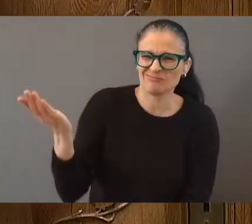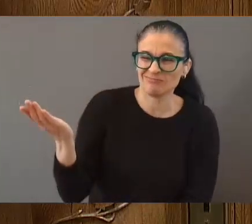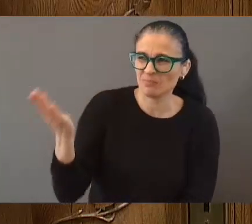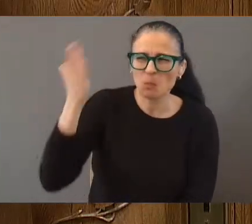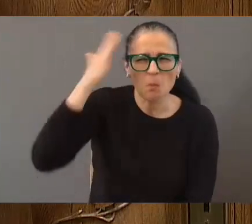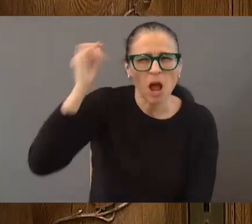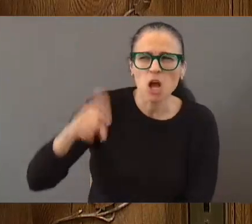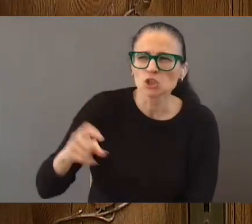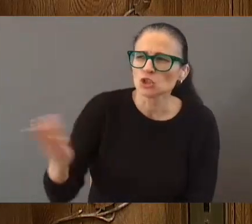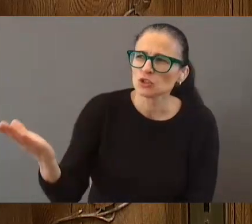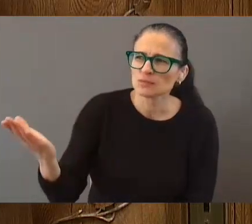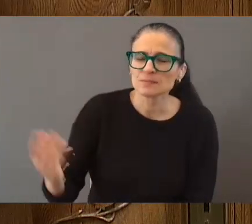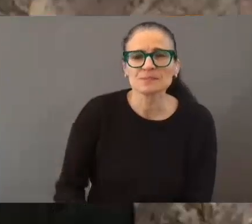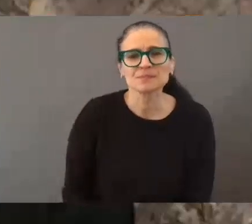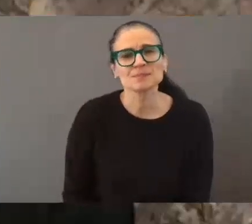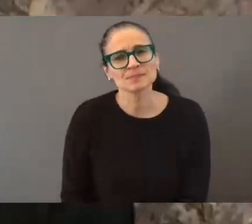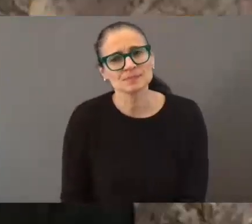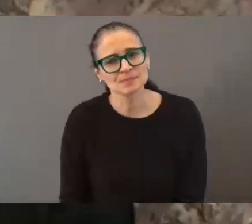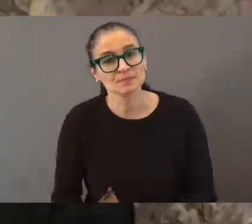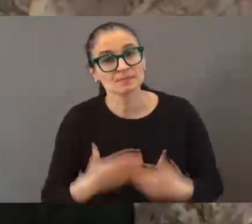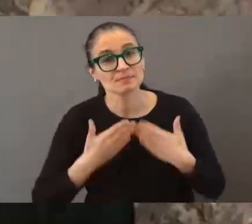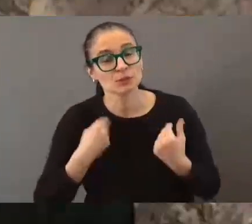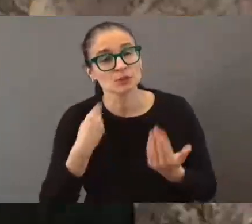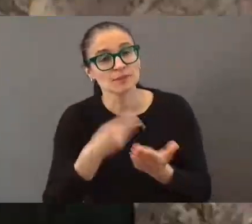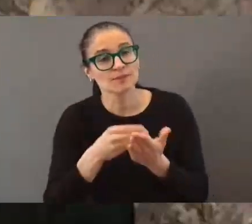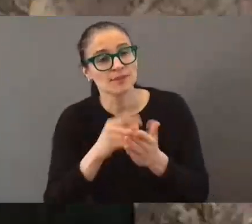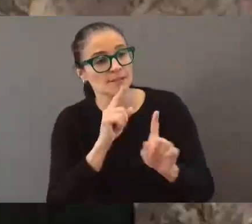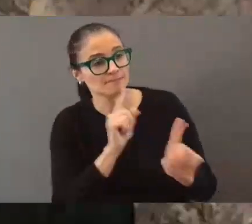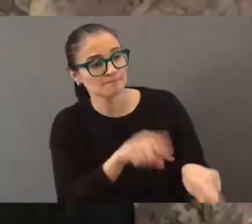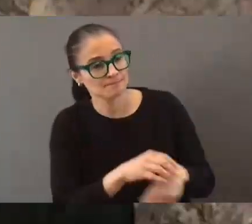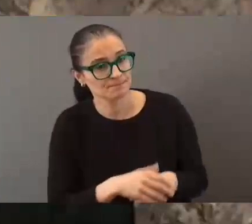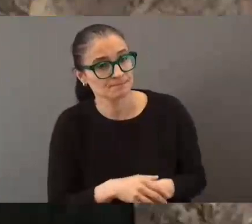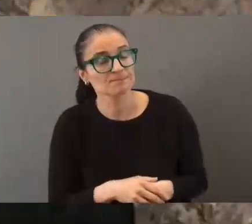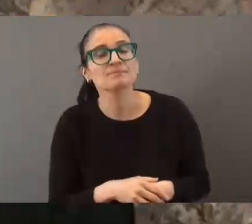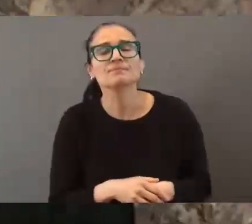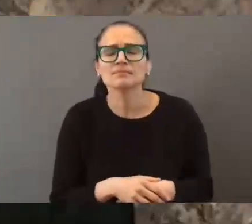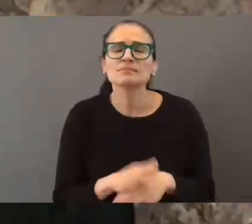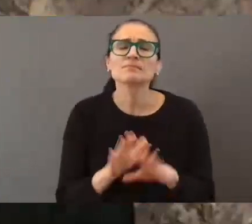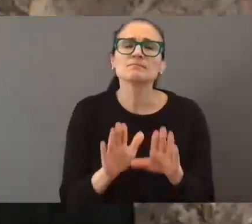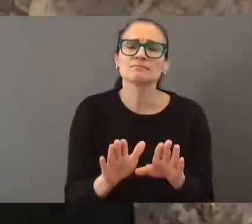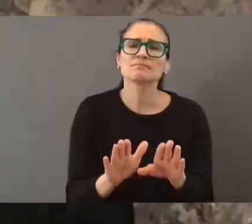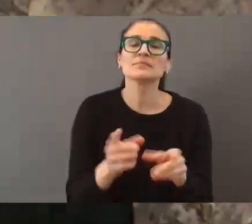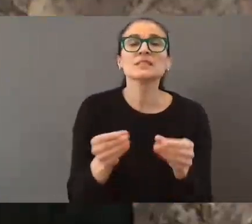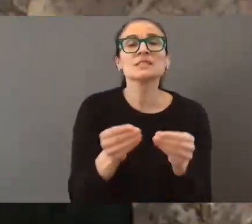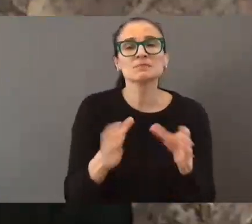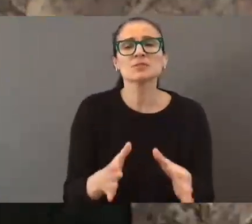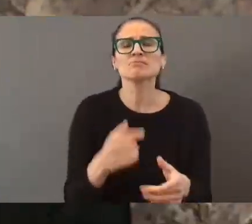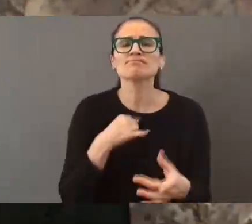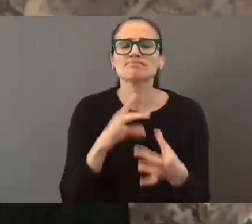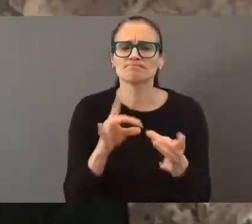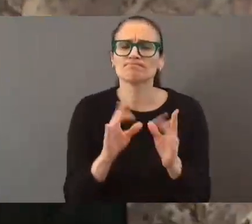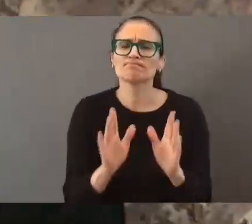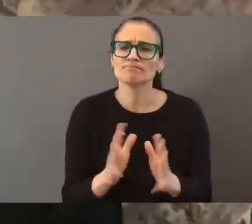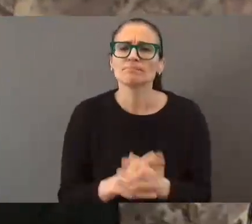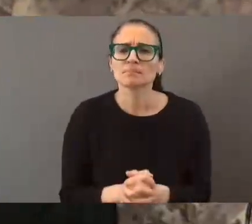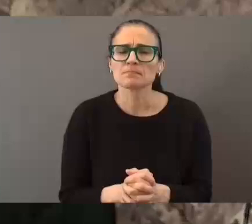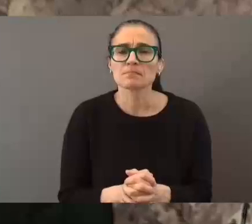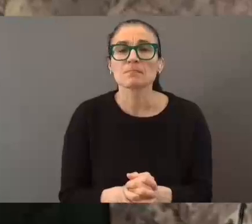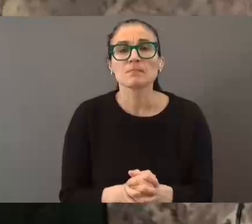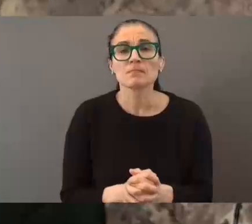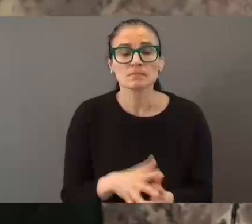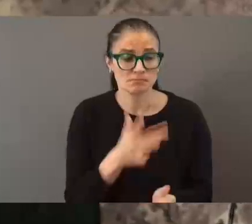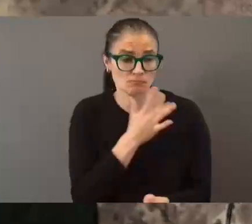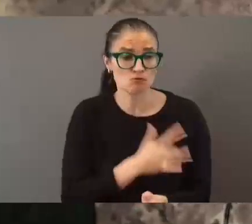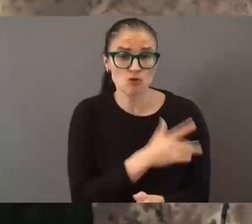Minister of Finance. Thank you, Honourable Speaker. Mr. Speaker, our province has been through tough times without question, and